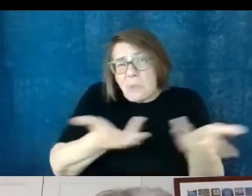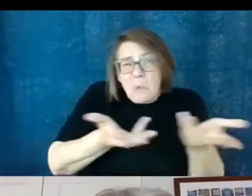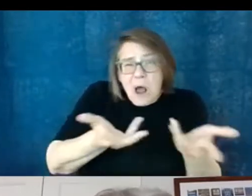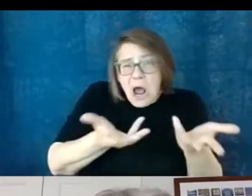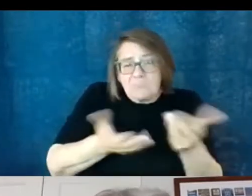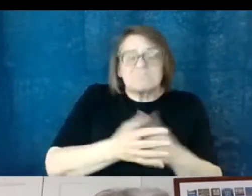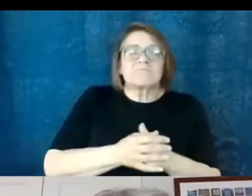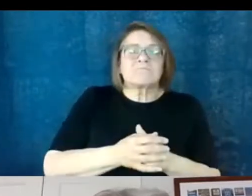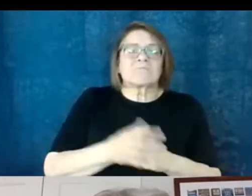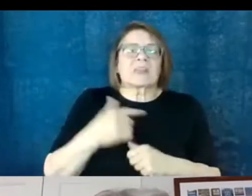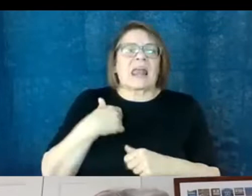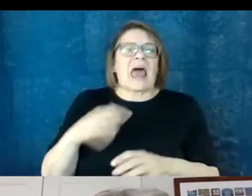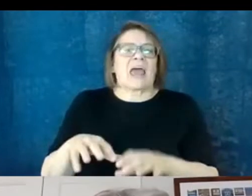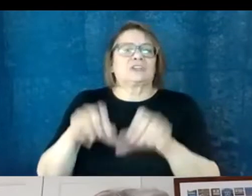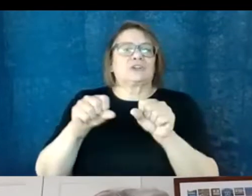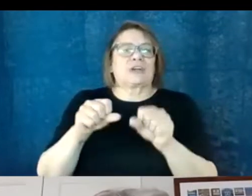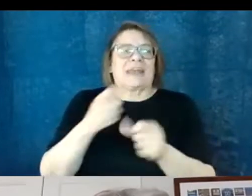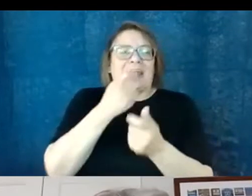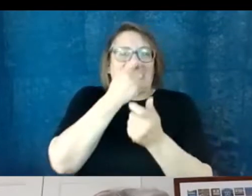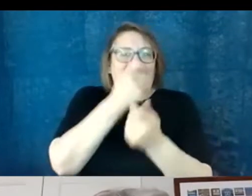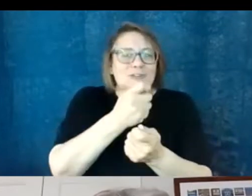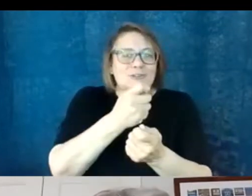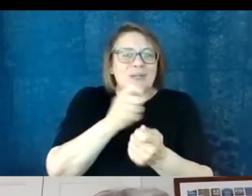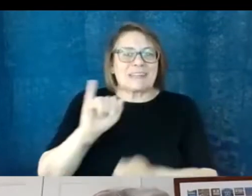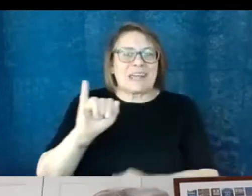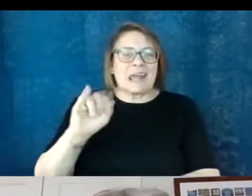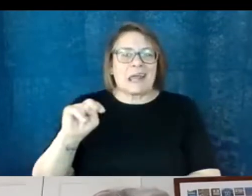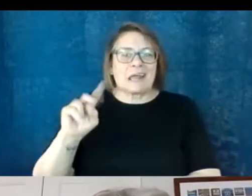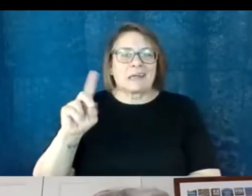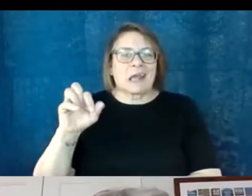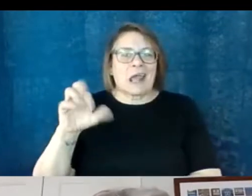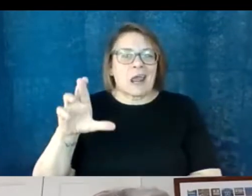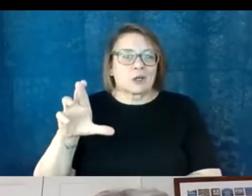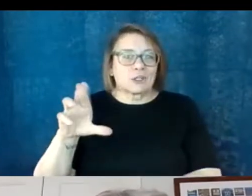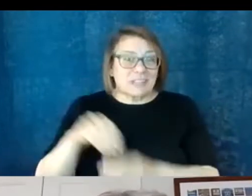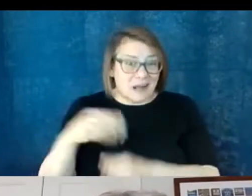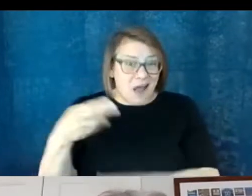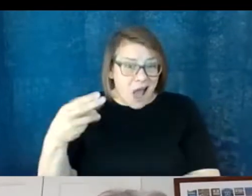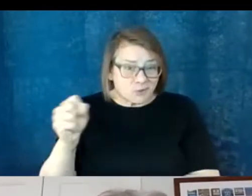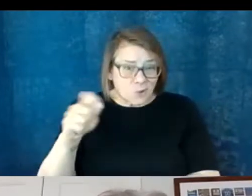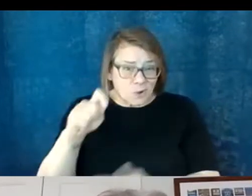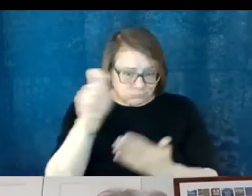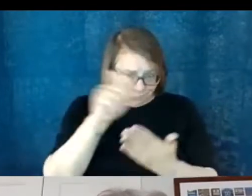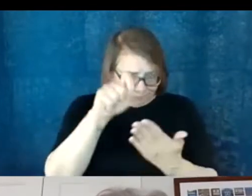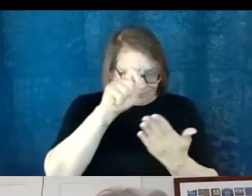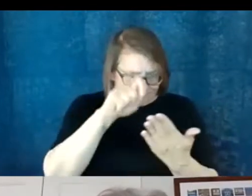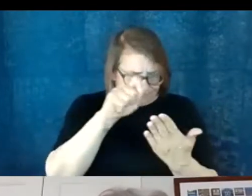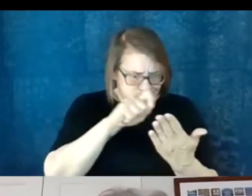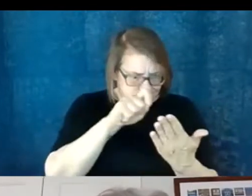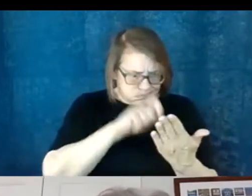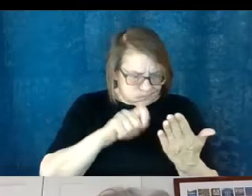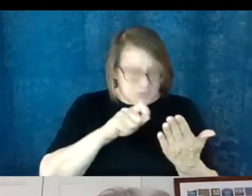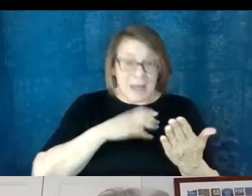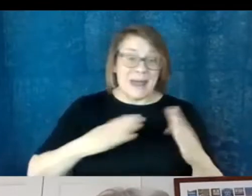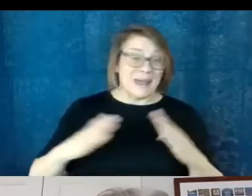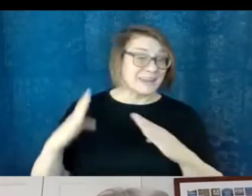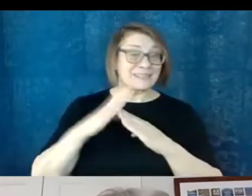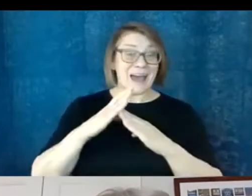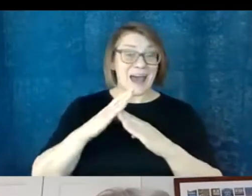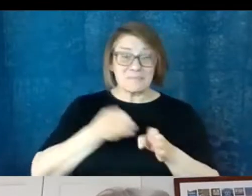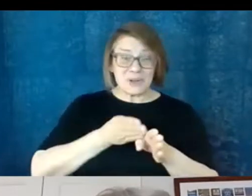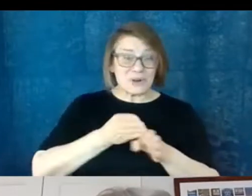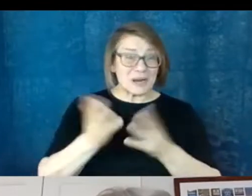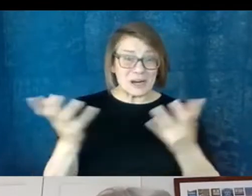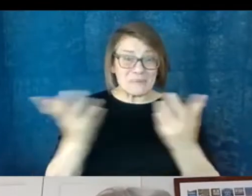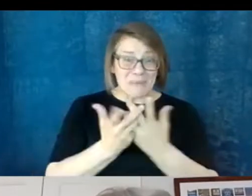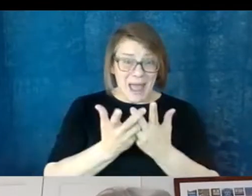I took one of those interest indicators they make you take in high school. And it came up as my #1 career